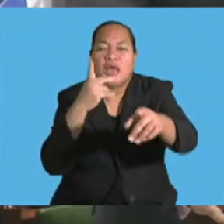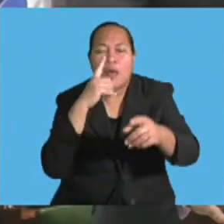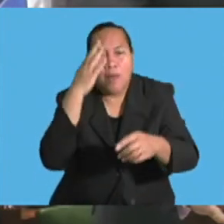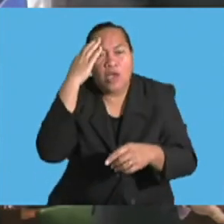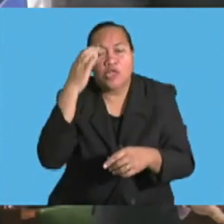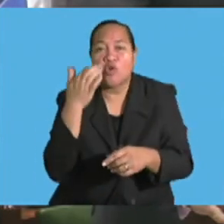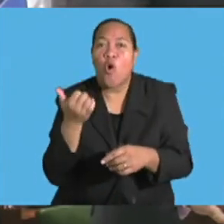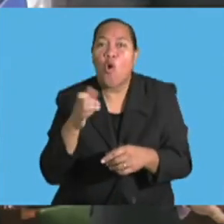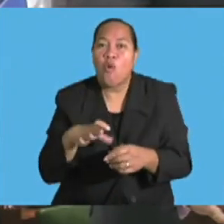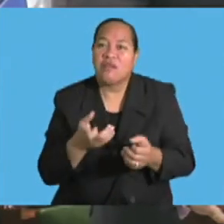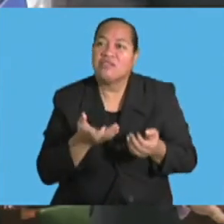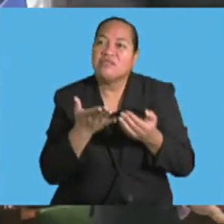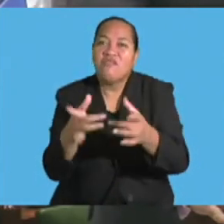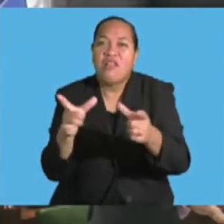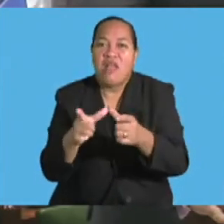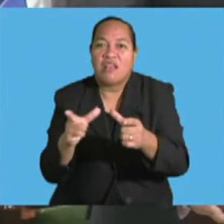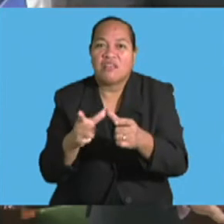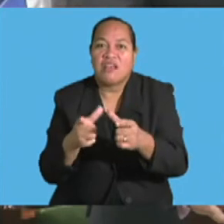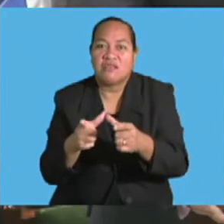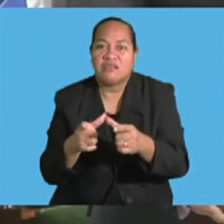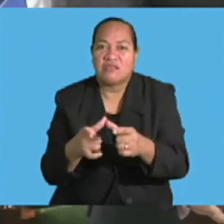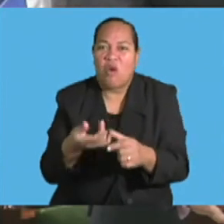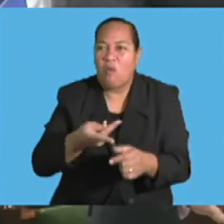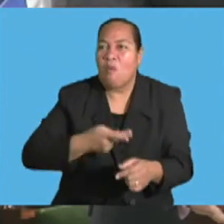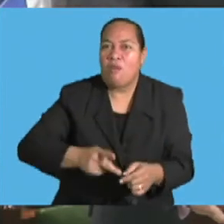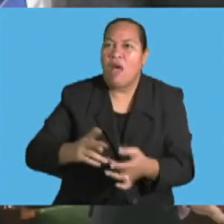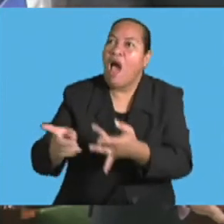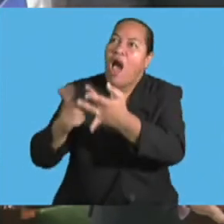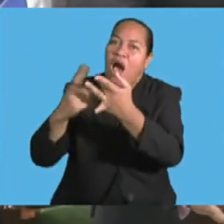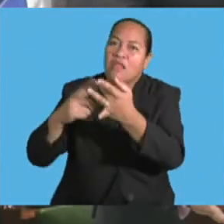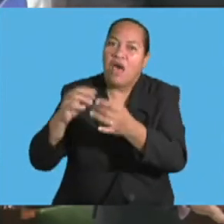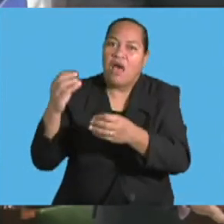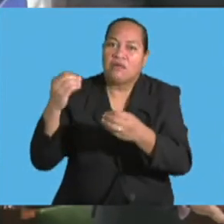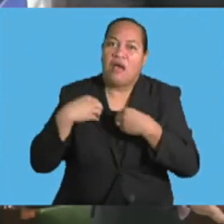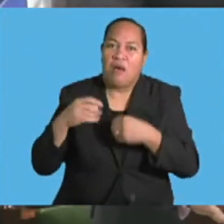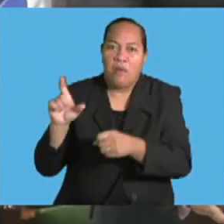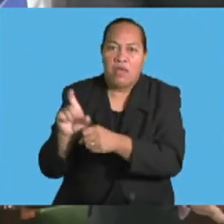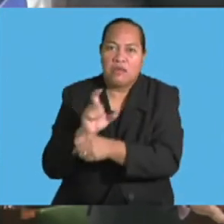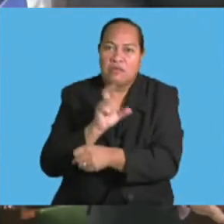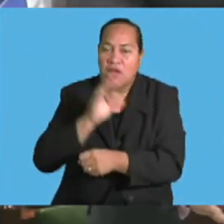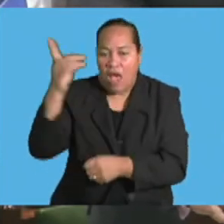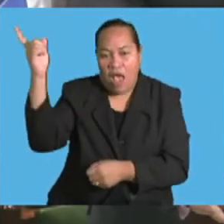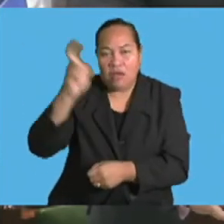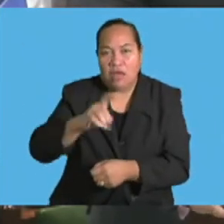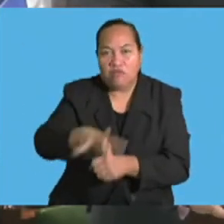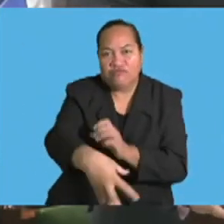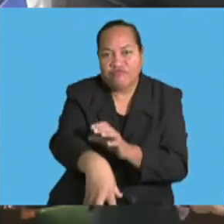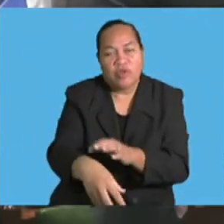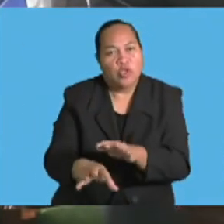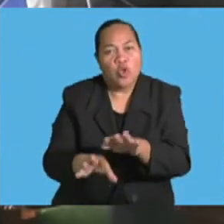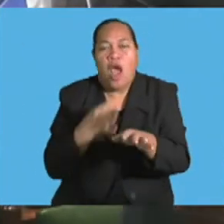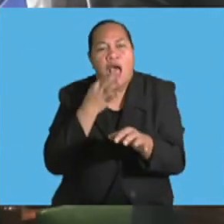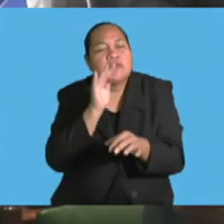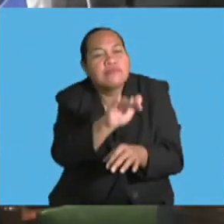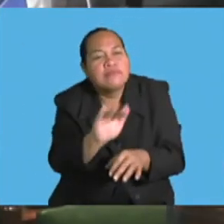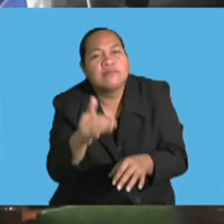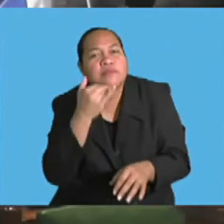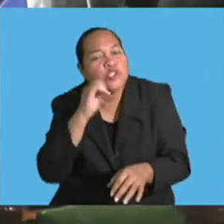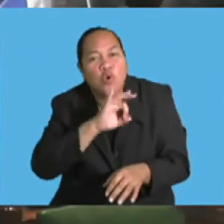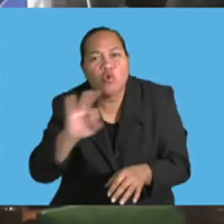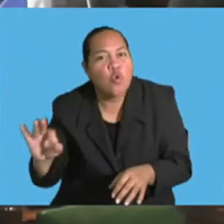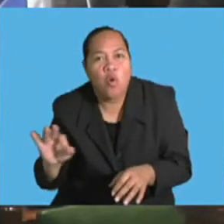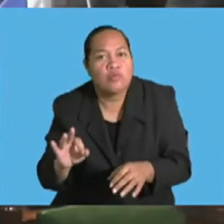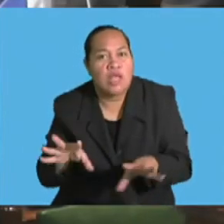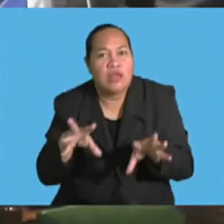would allow for a decade of proper scientific research of our economic zones and territorial waters. In addition, Fiji and other